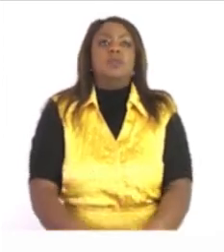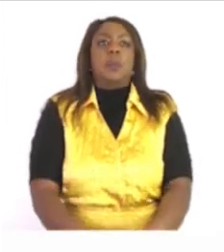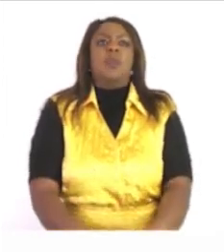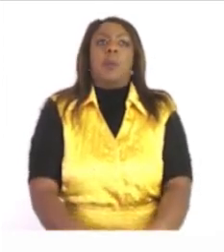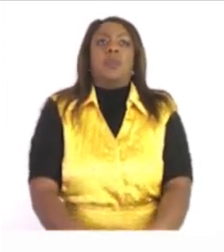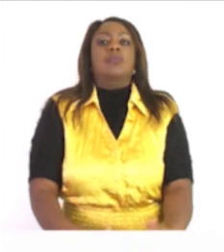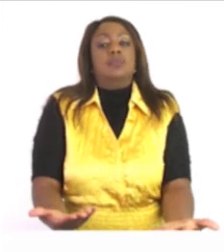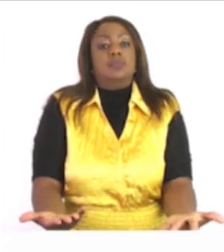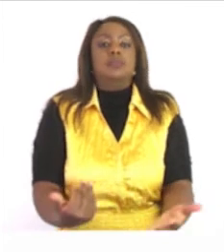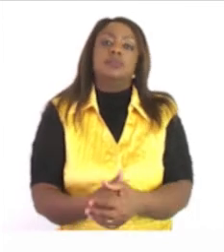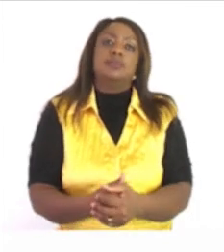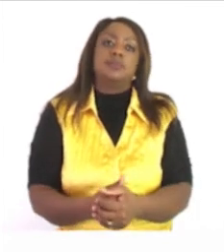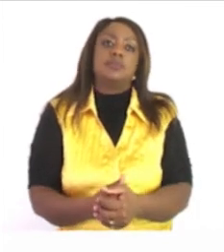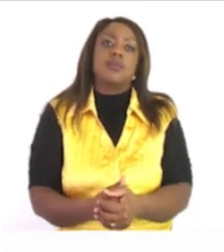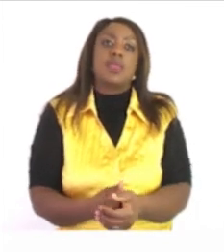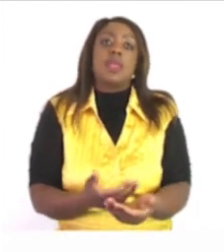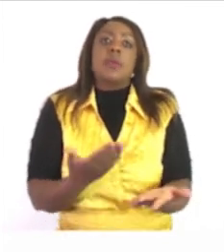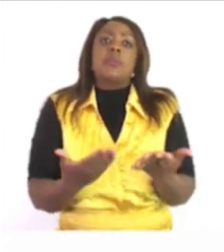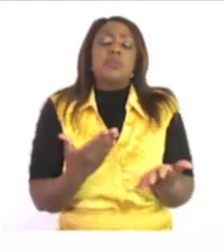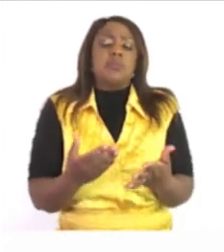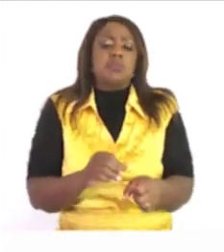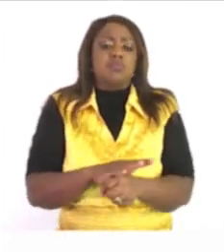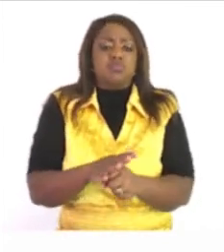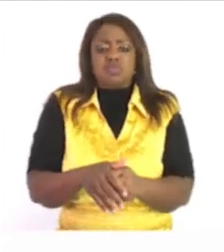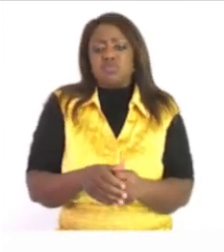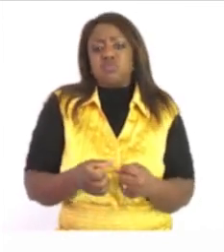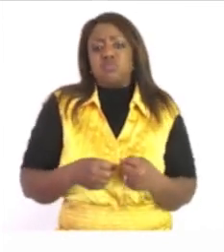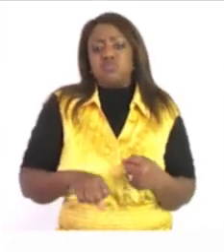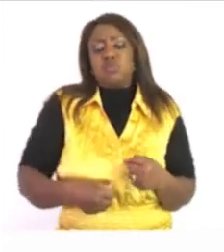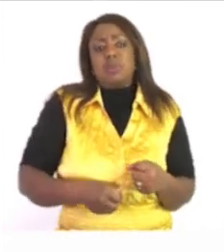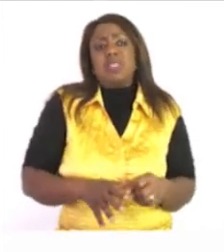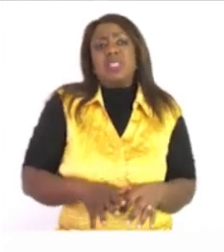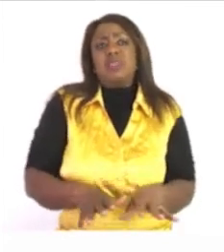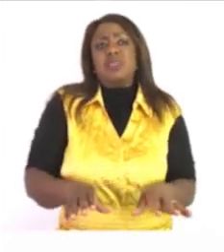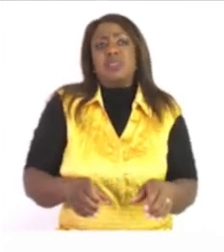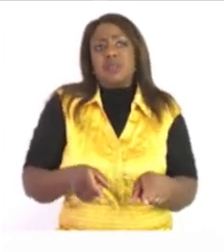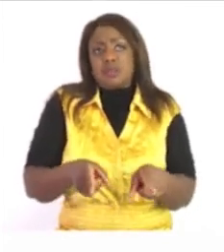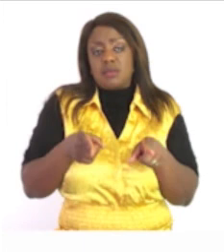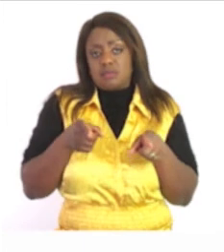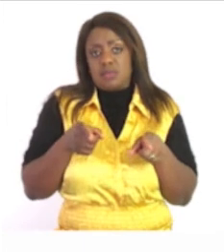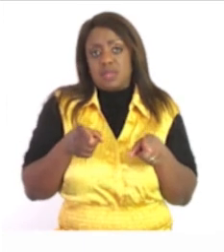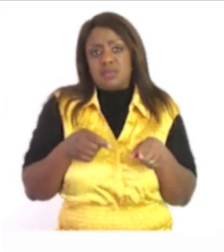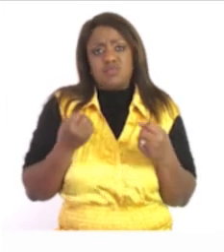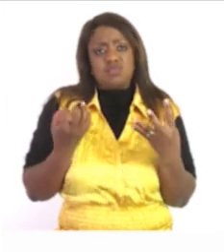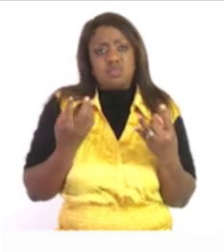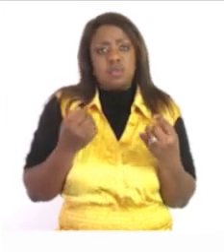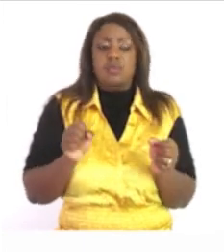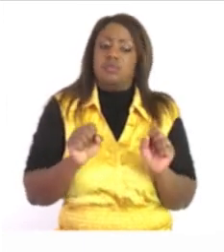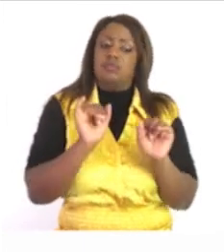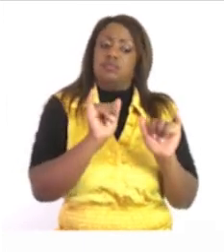Stay home if you feel sick. Stay at home. Isolate yourself. Stay at home.